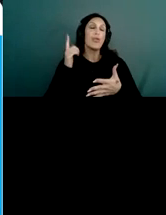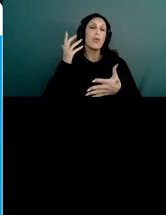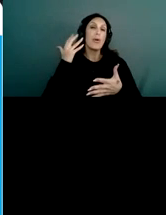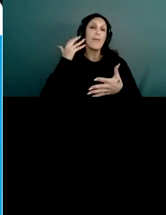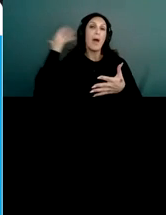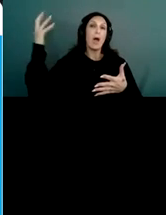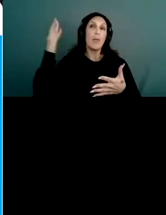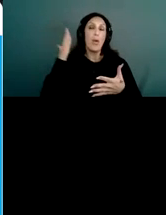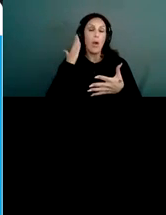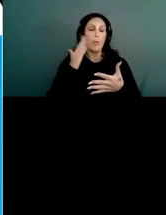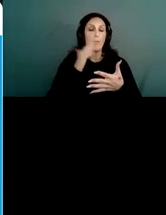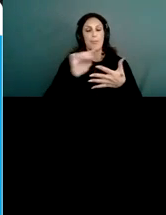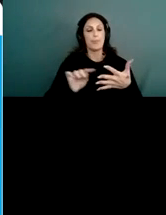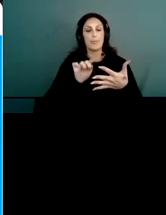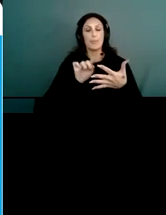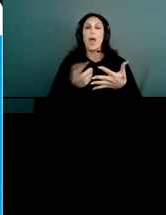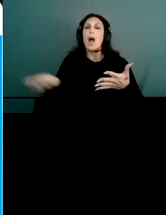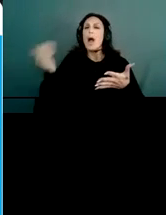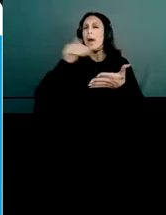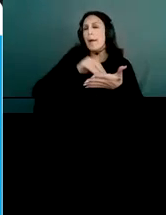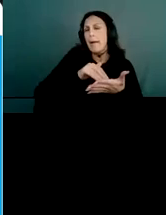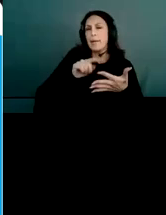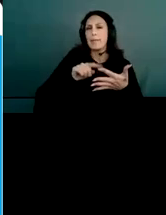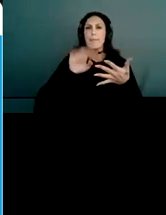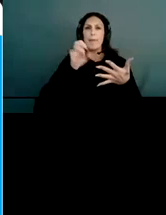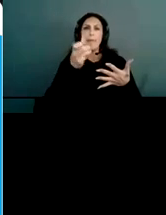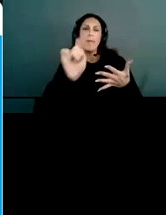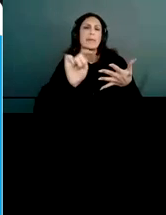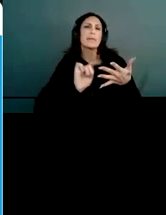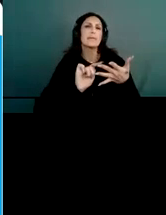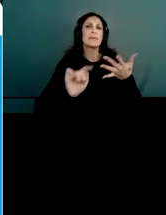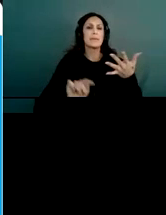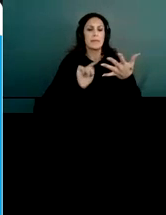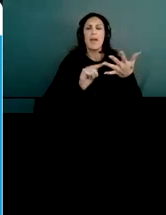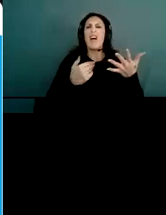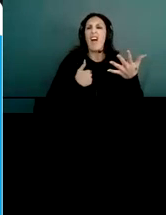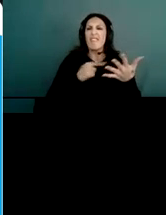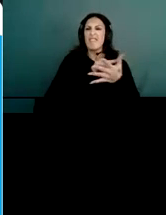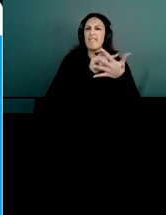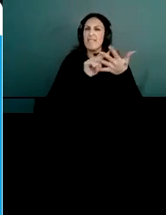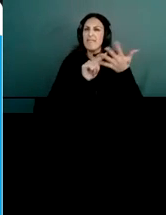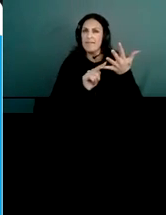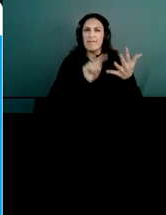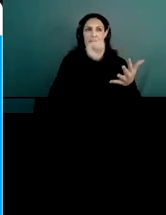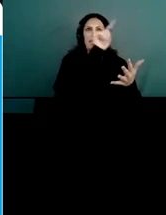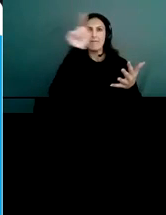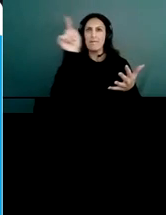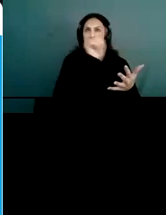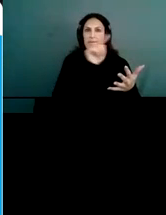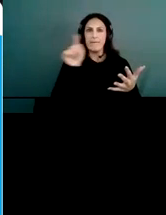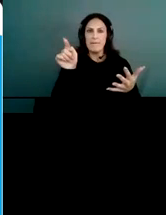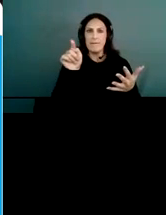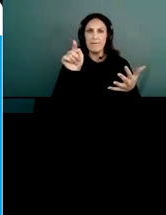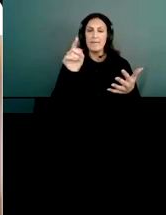their student dashboard. Make sure your students are familiar with these buttons before they start working independently on